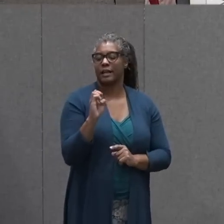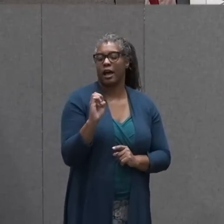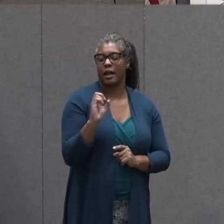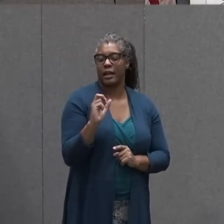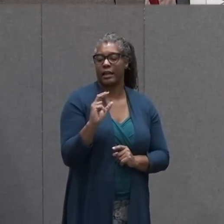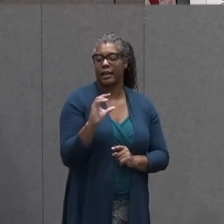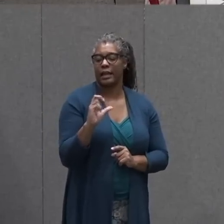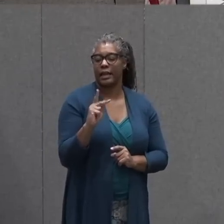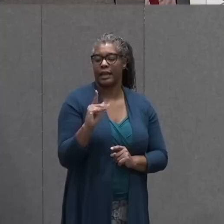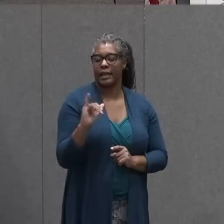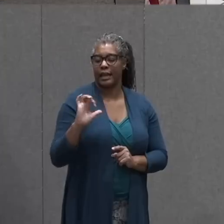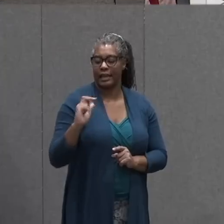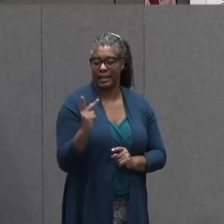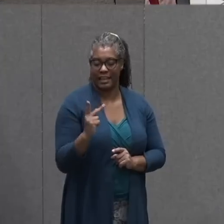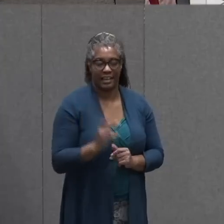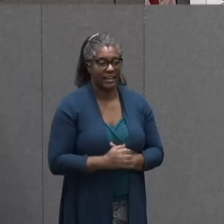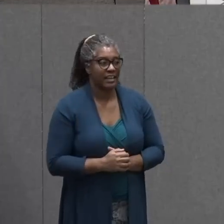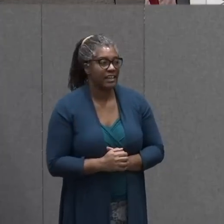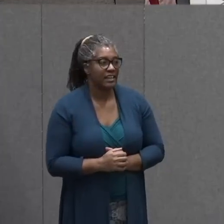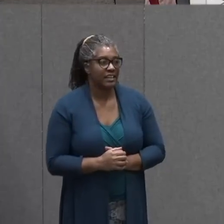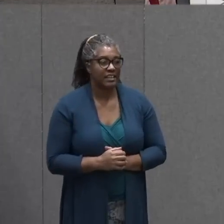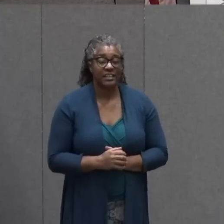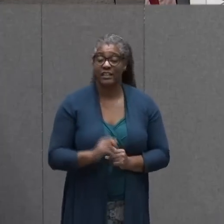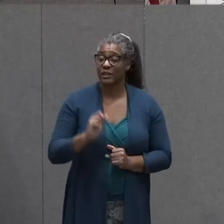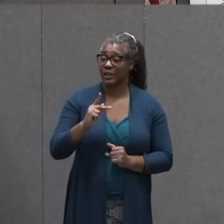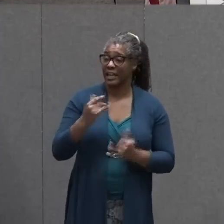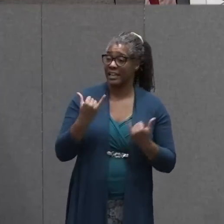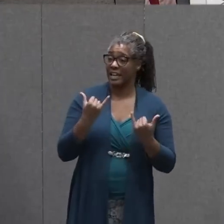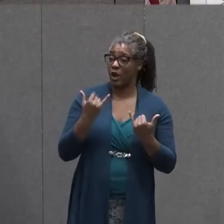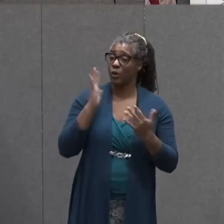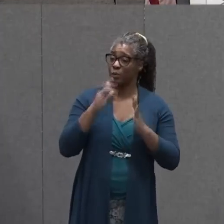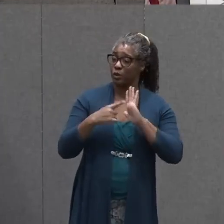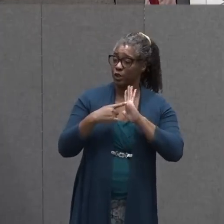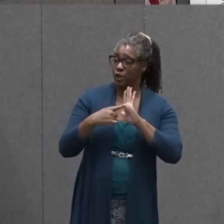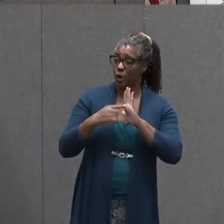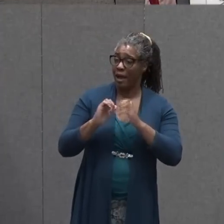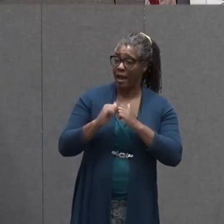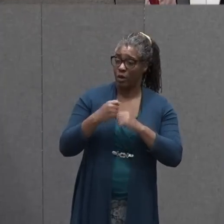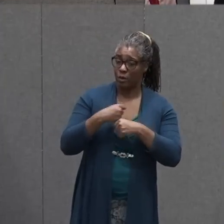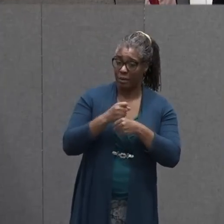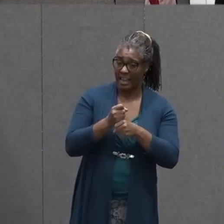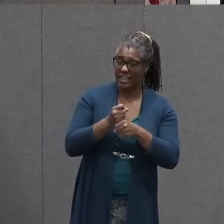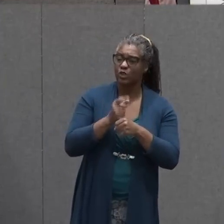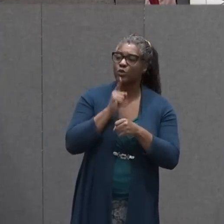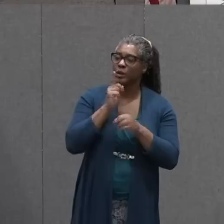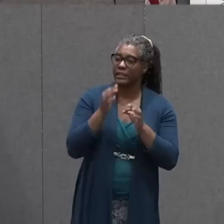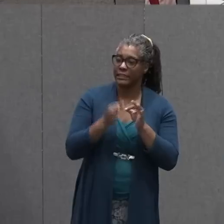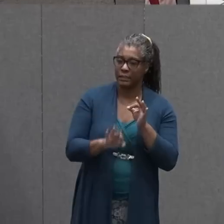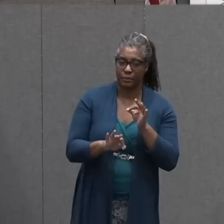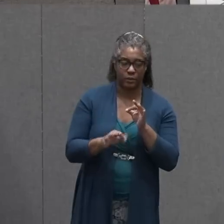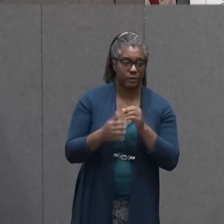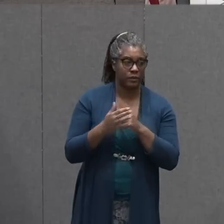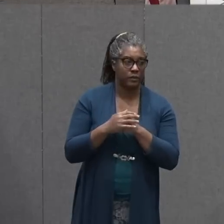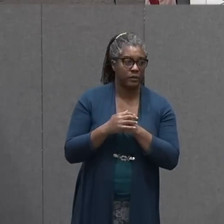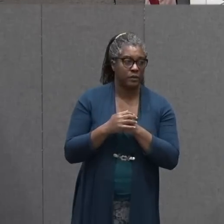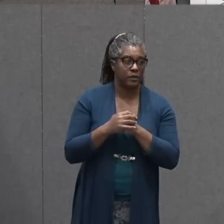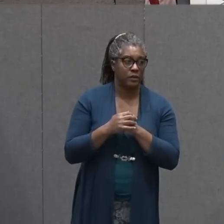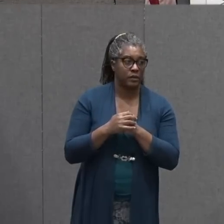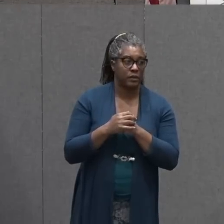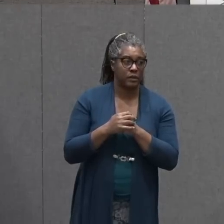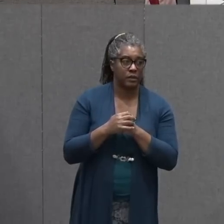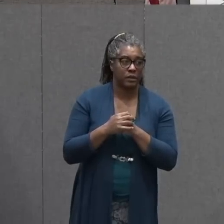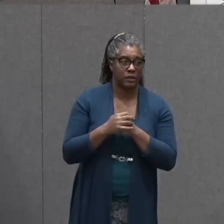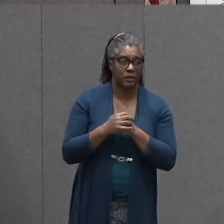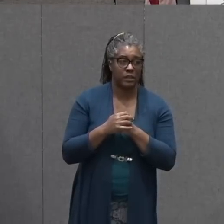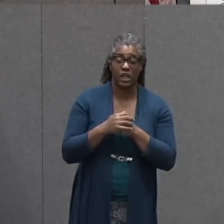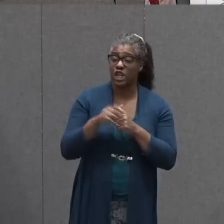because it's pretty simple, right? So you can practice this on your notes, on the back of your 2-column notes, any